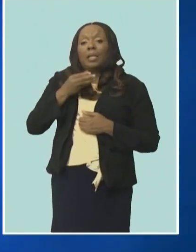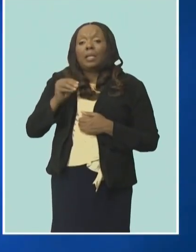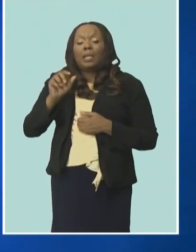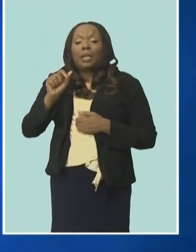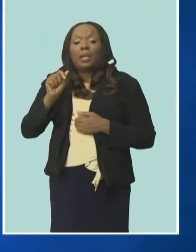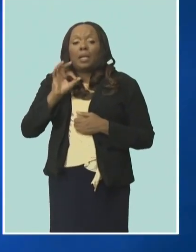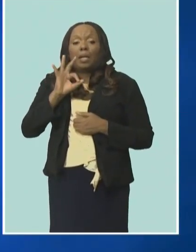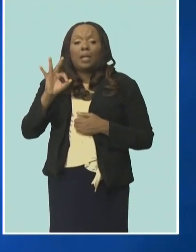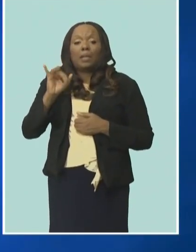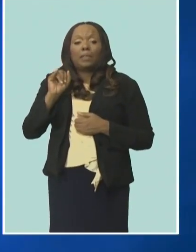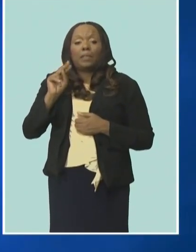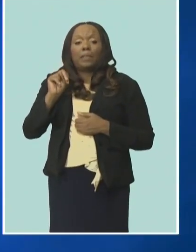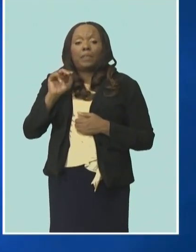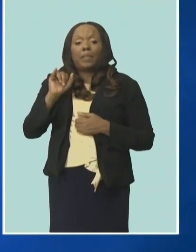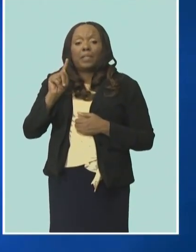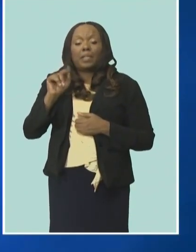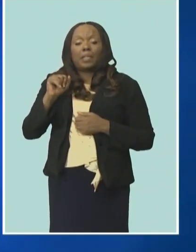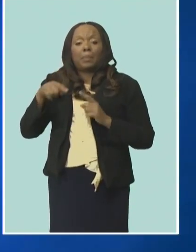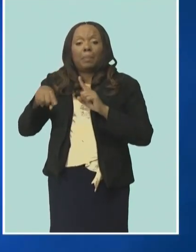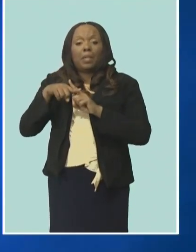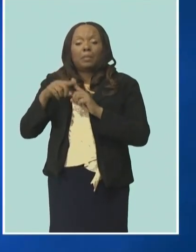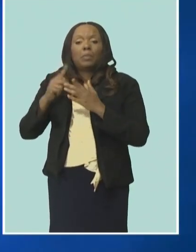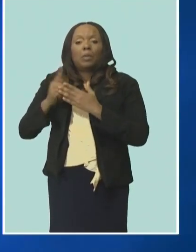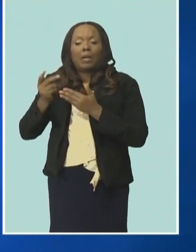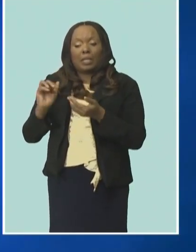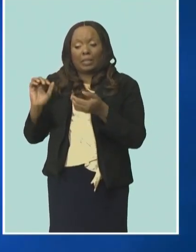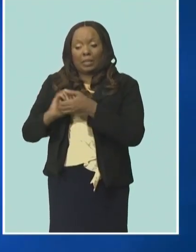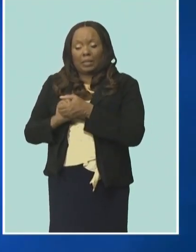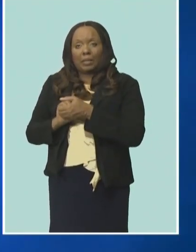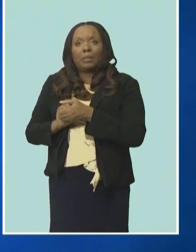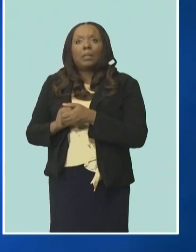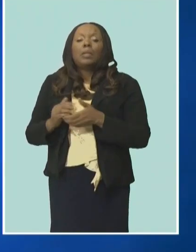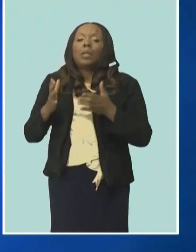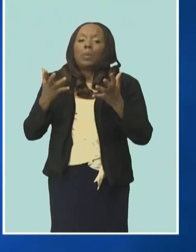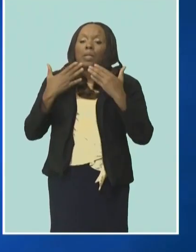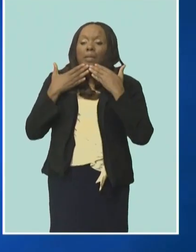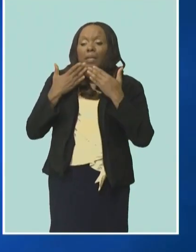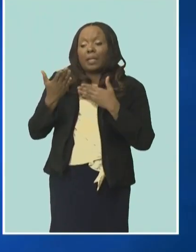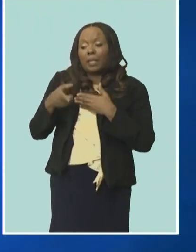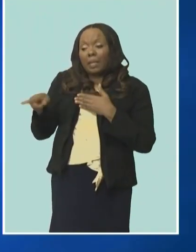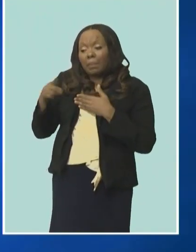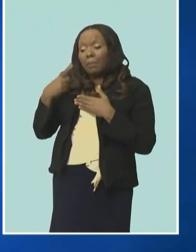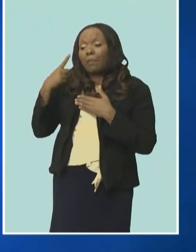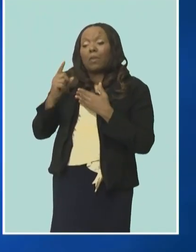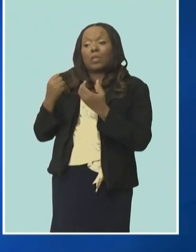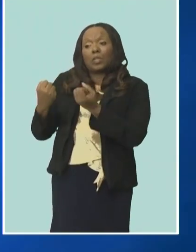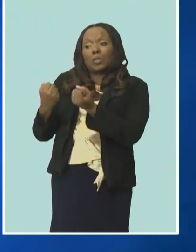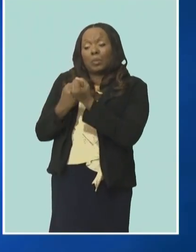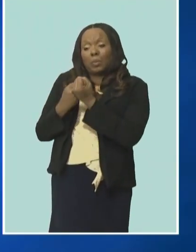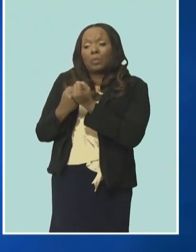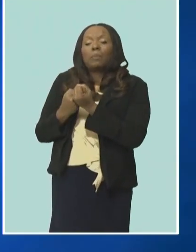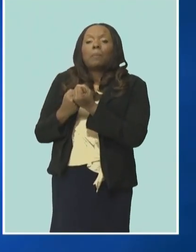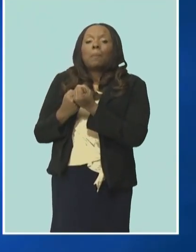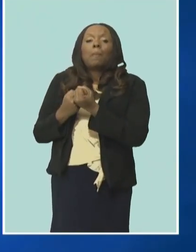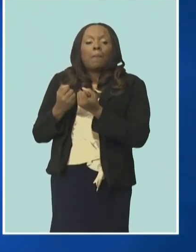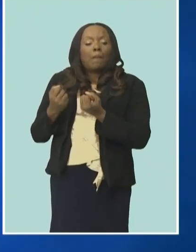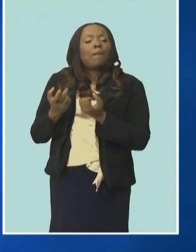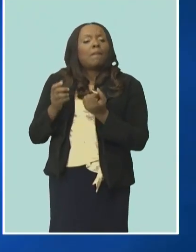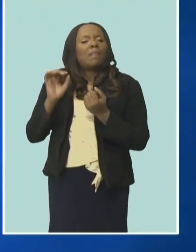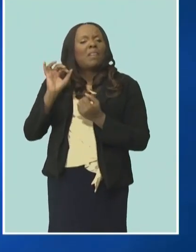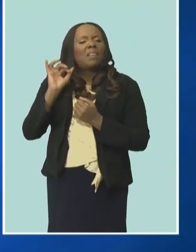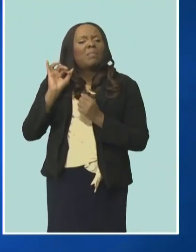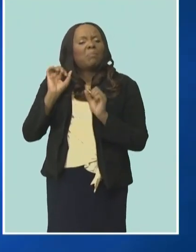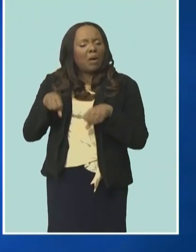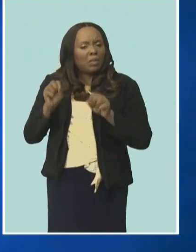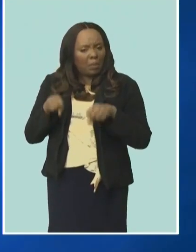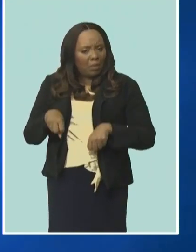program. We are extremely grateful for their support and generosity, which made it possible. The